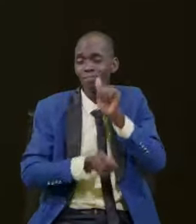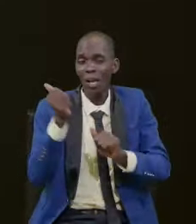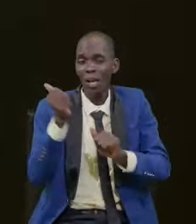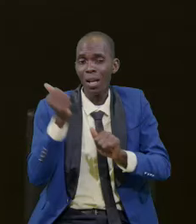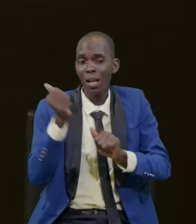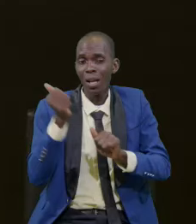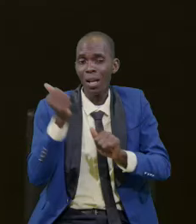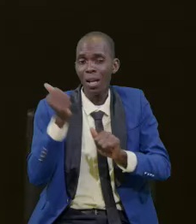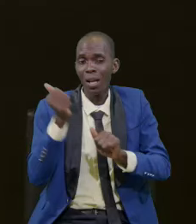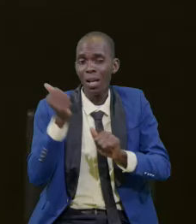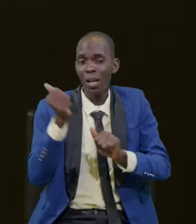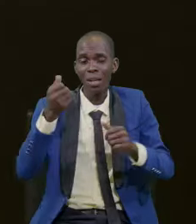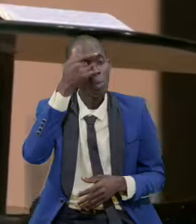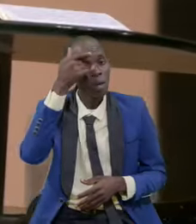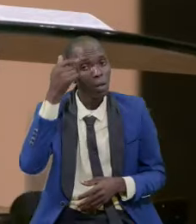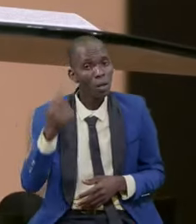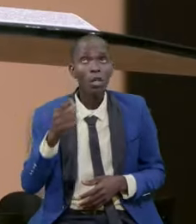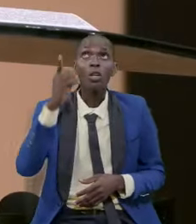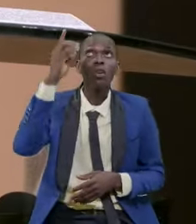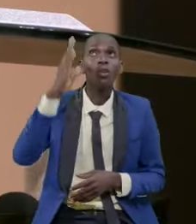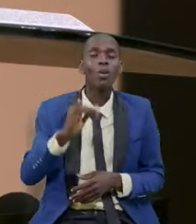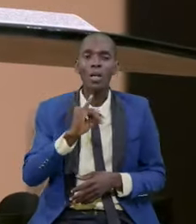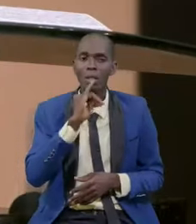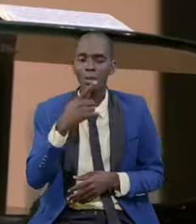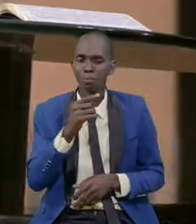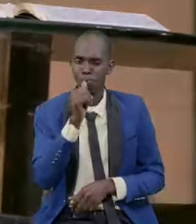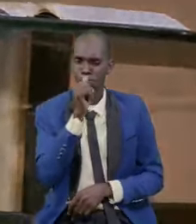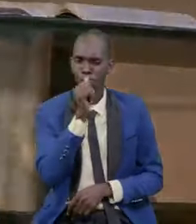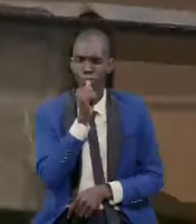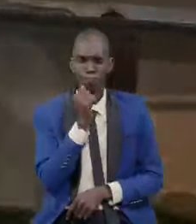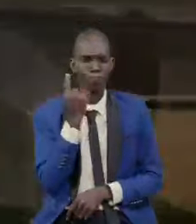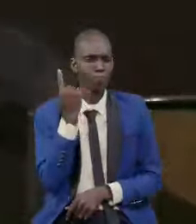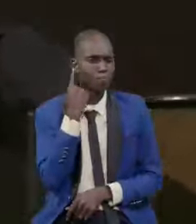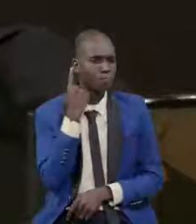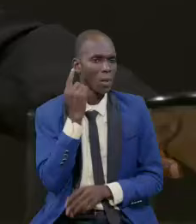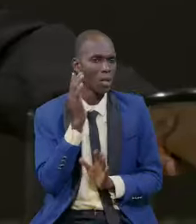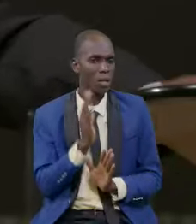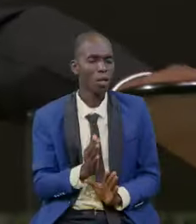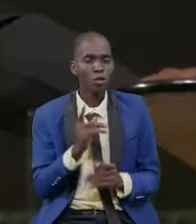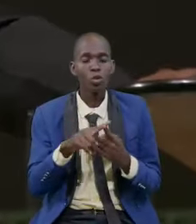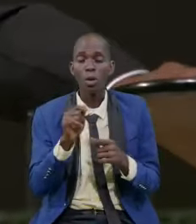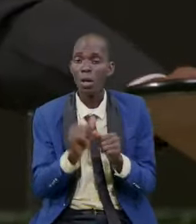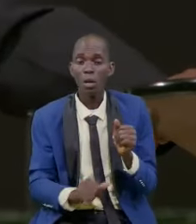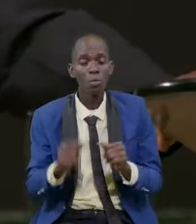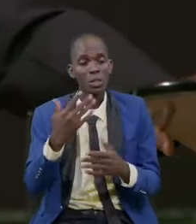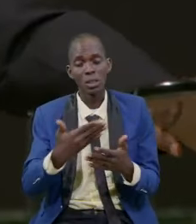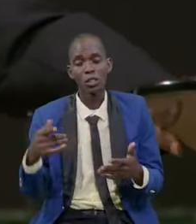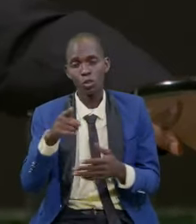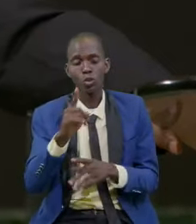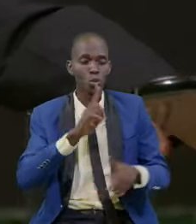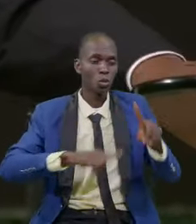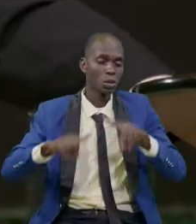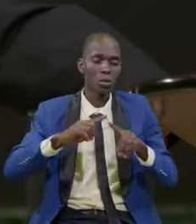God, the silent listener to every conversation, everything we say,